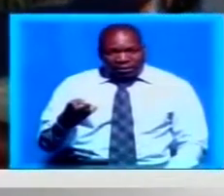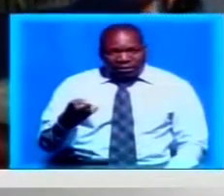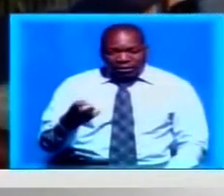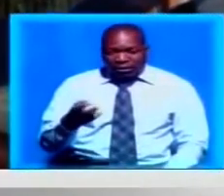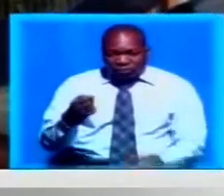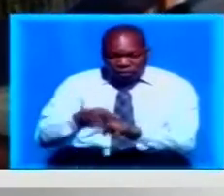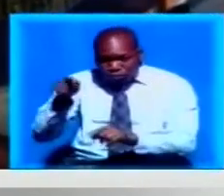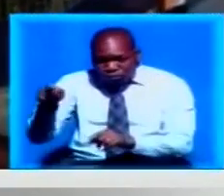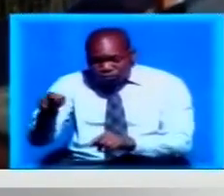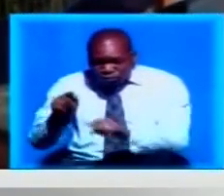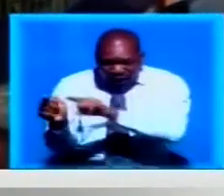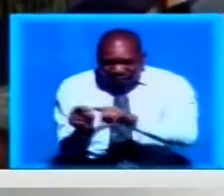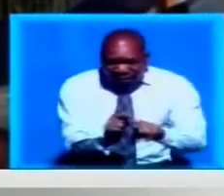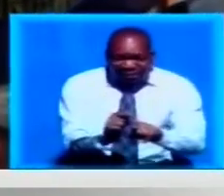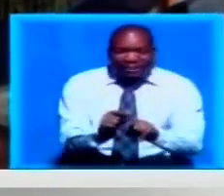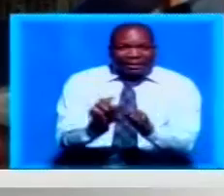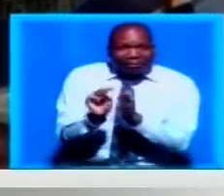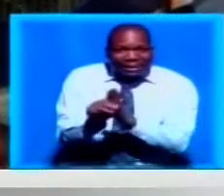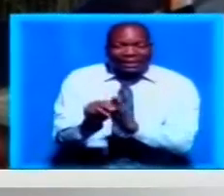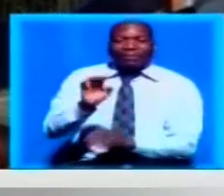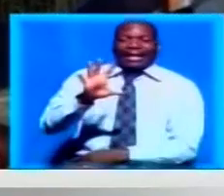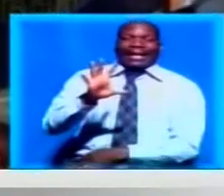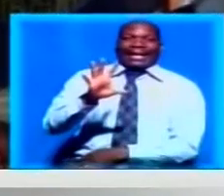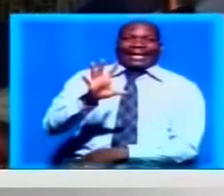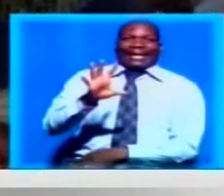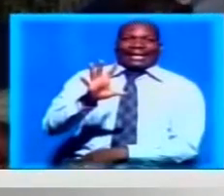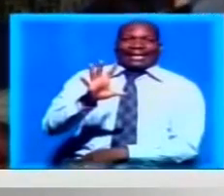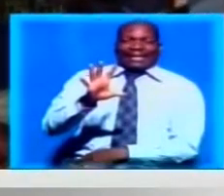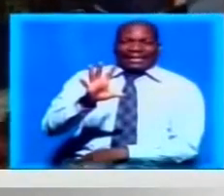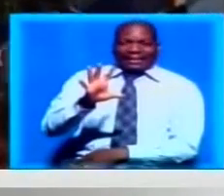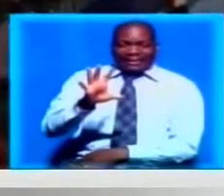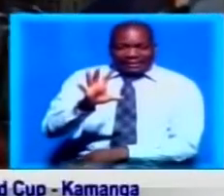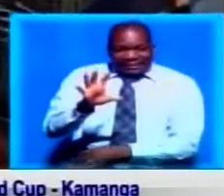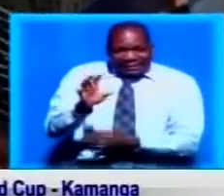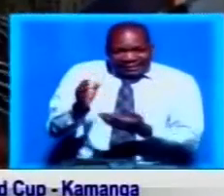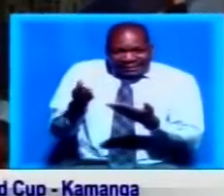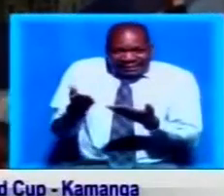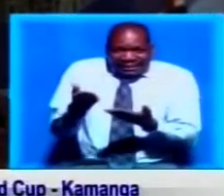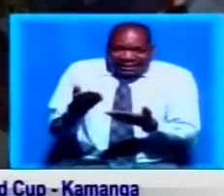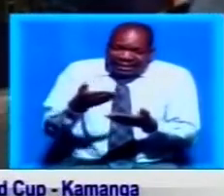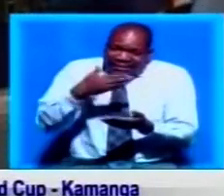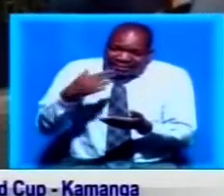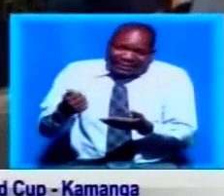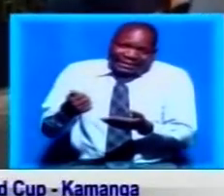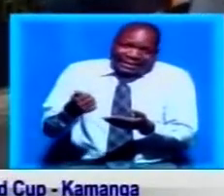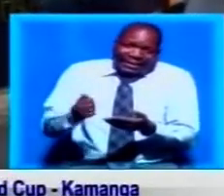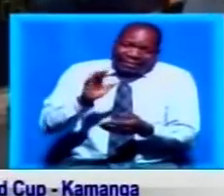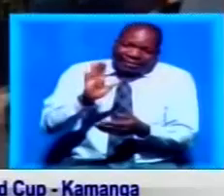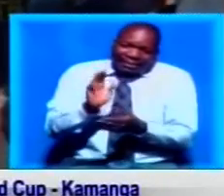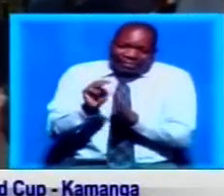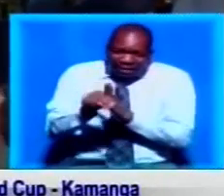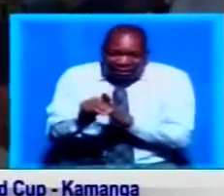coming here, you can even take over 5 minutes. There is even the issue of crossing like that. But at least if they can give you an allowance. But does this serve as